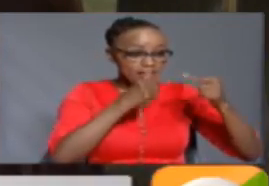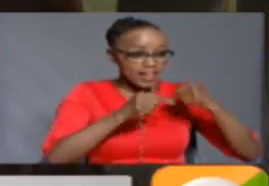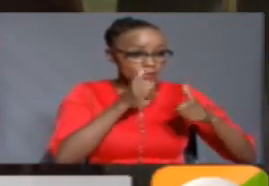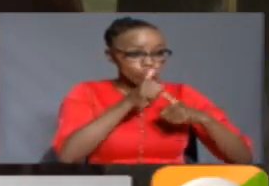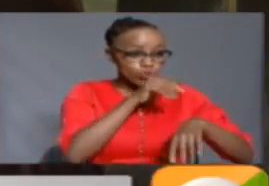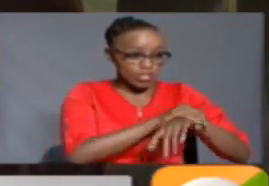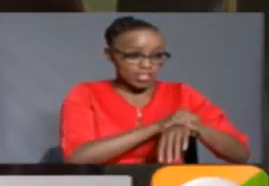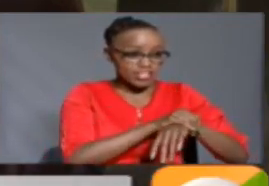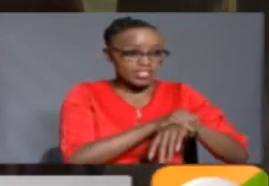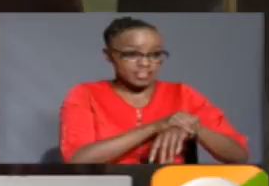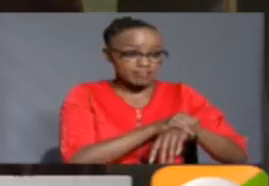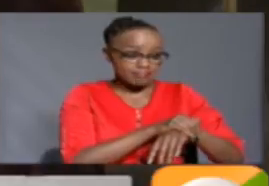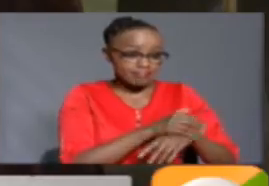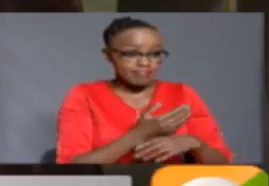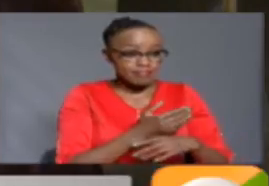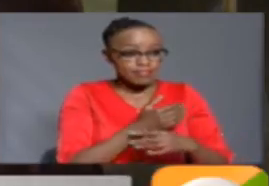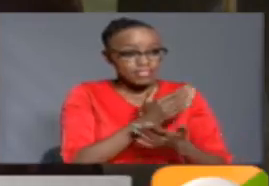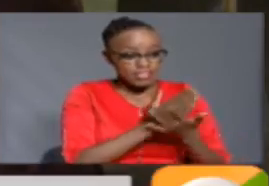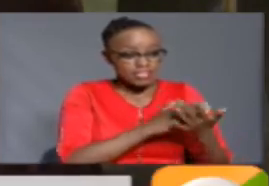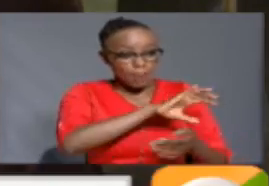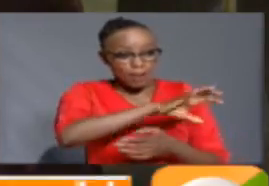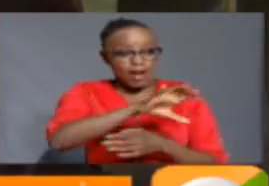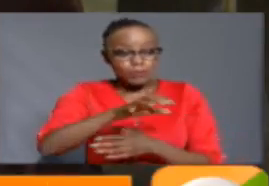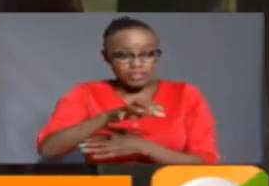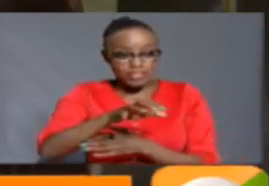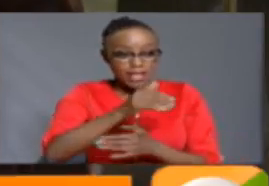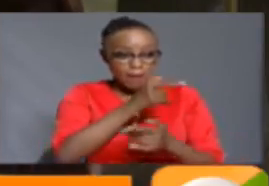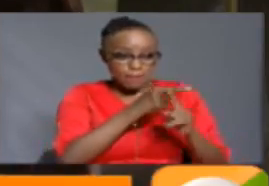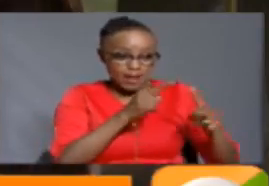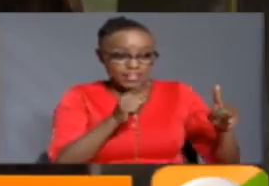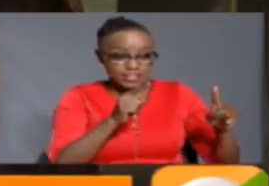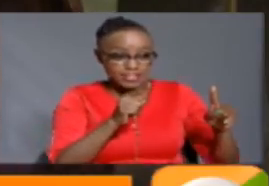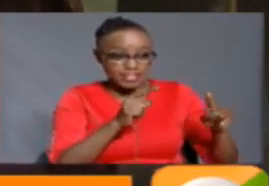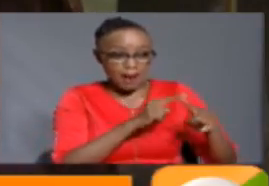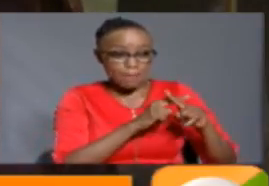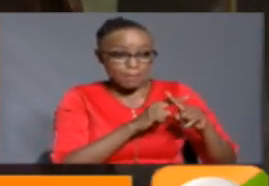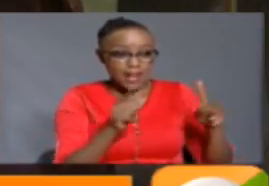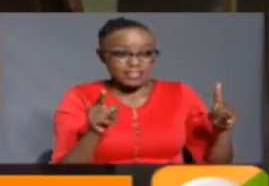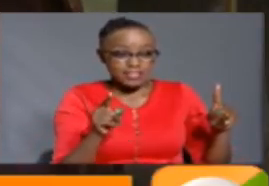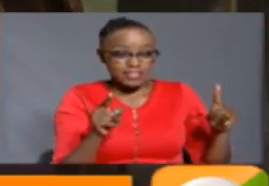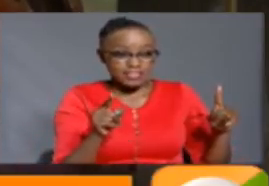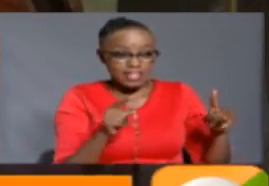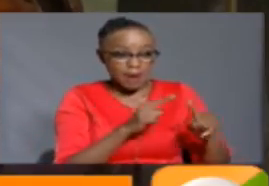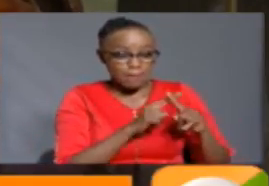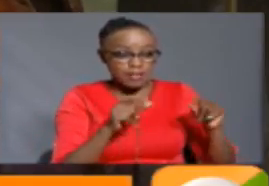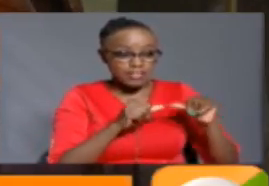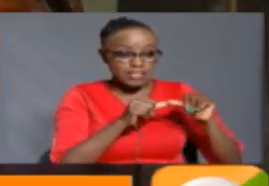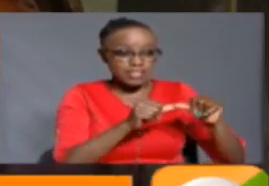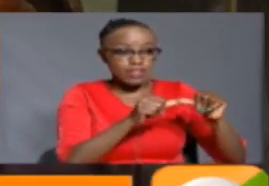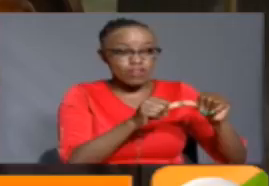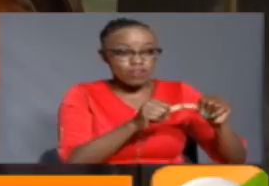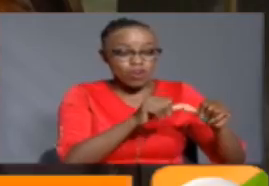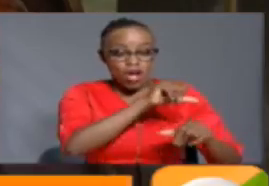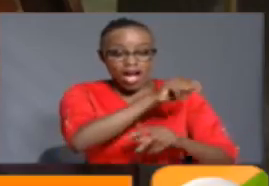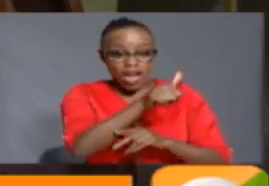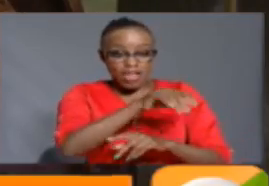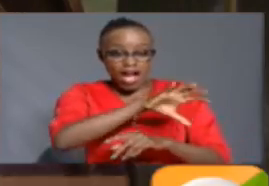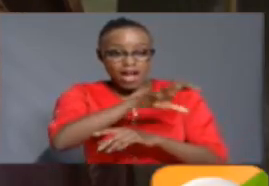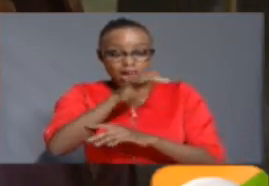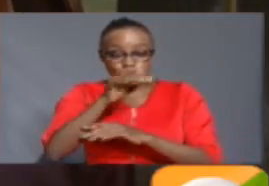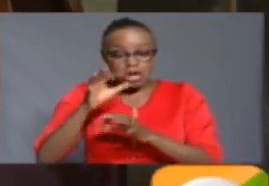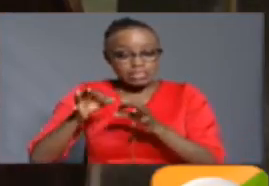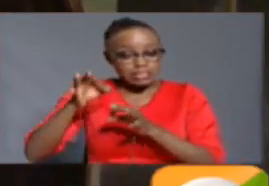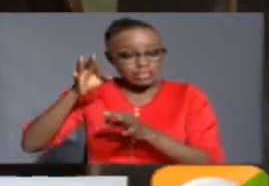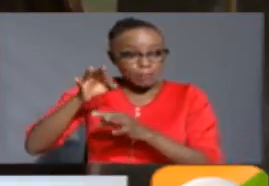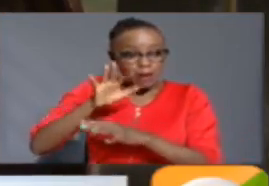in for some counties, but it is sustainable for others